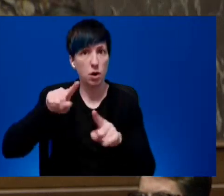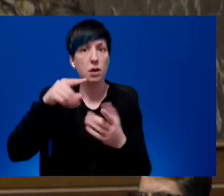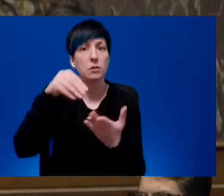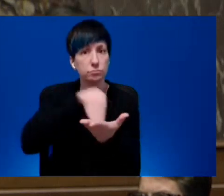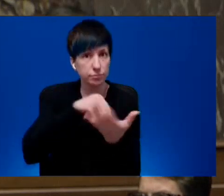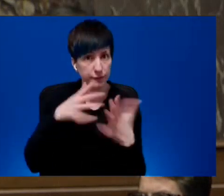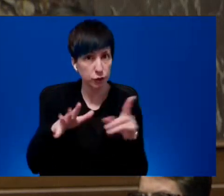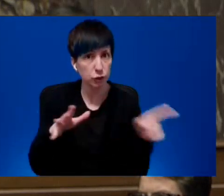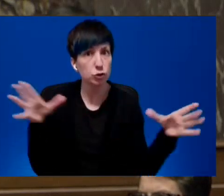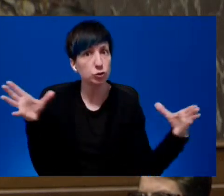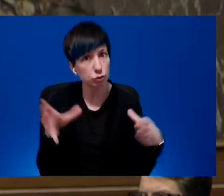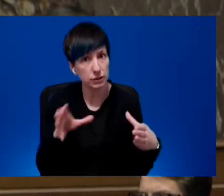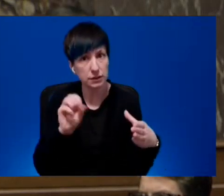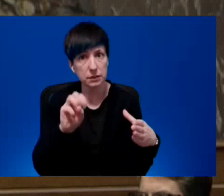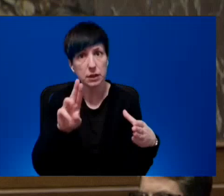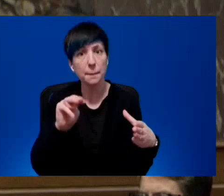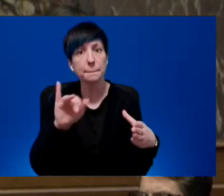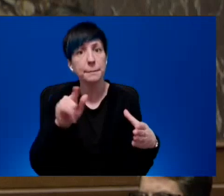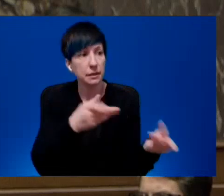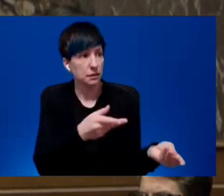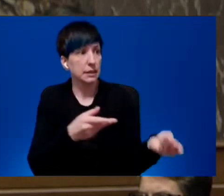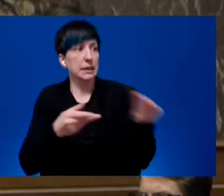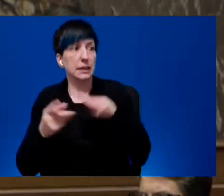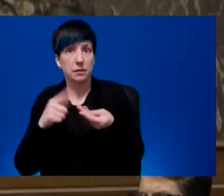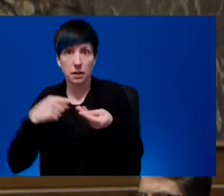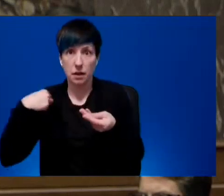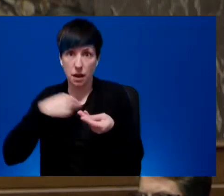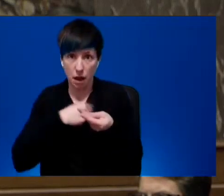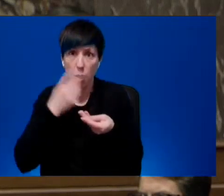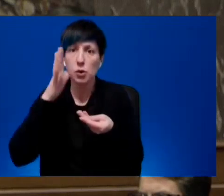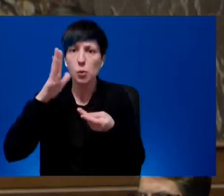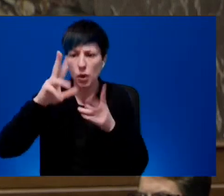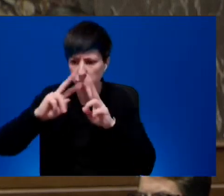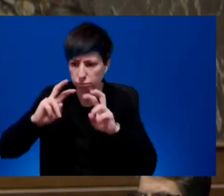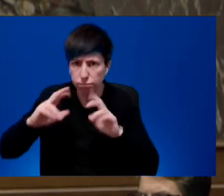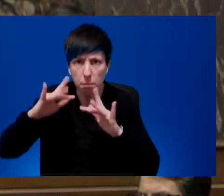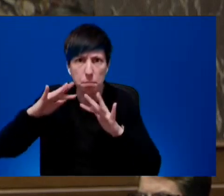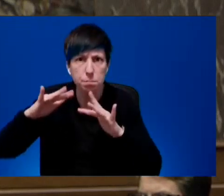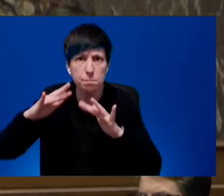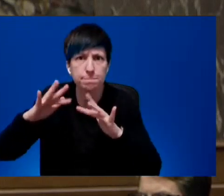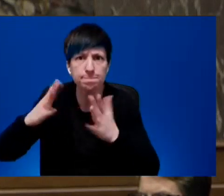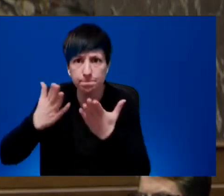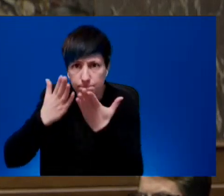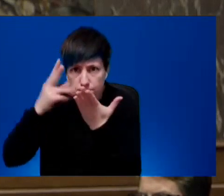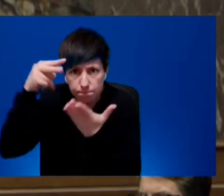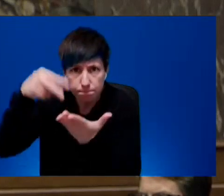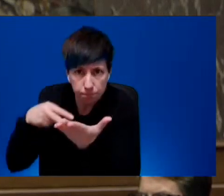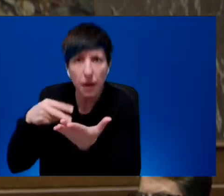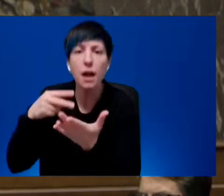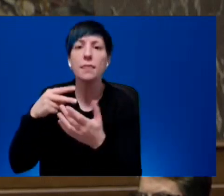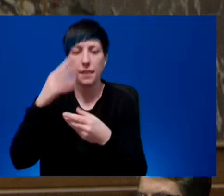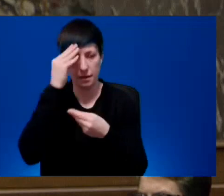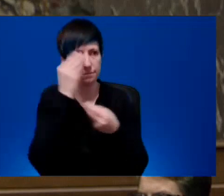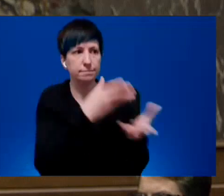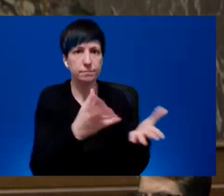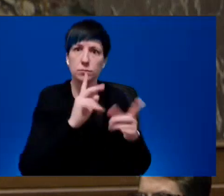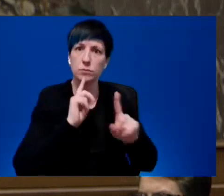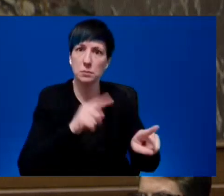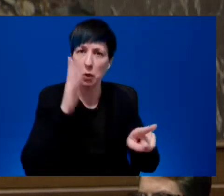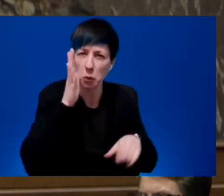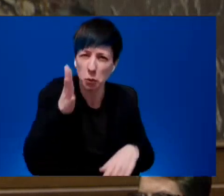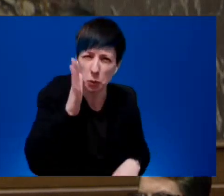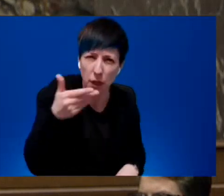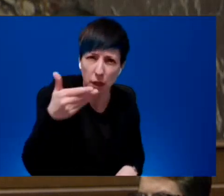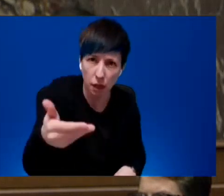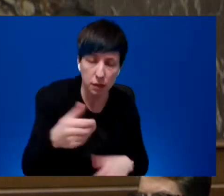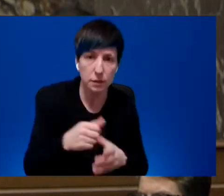will study that report and follow up. But let me say that in dealing particularly with value-added, we have initiated a